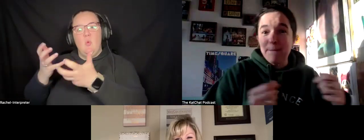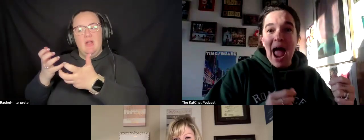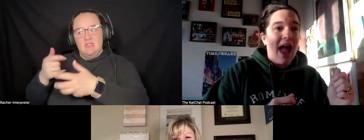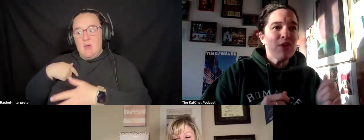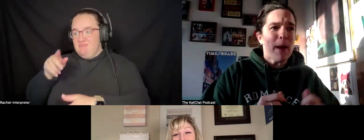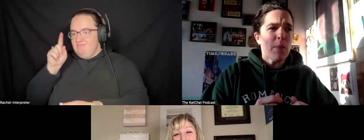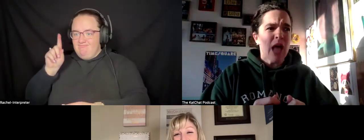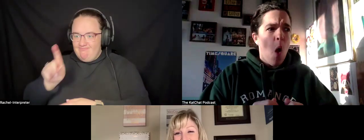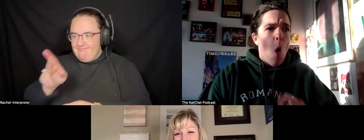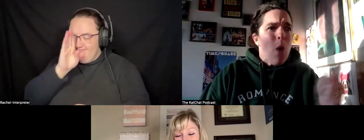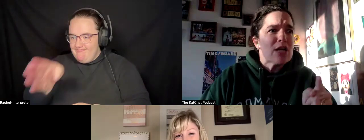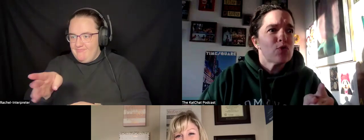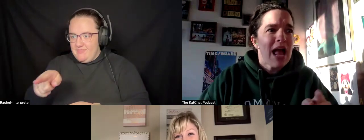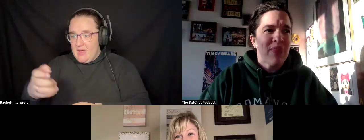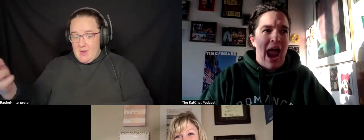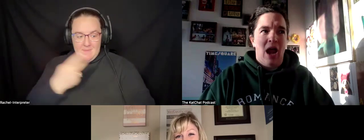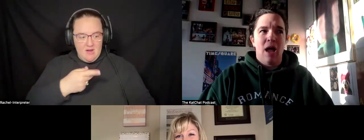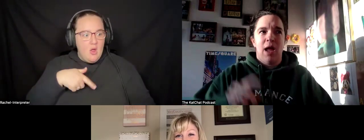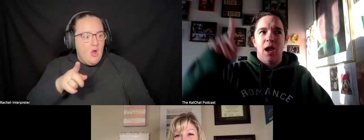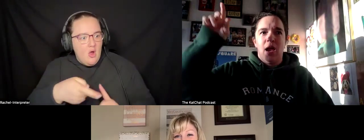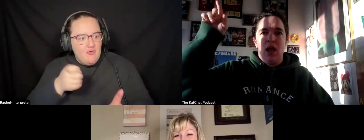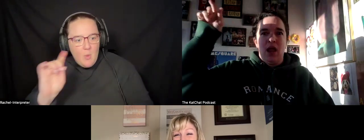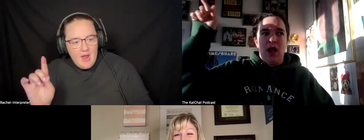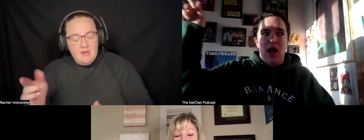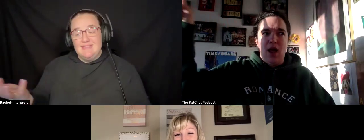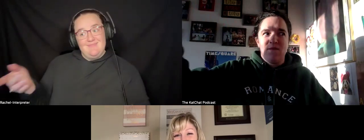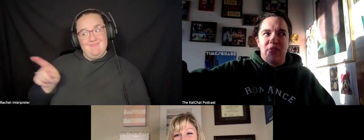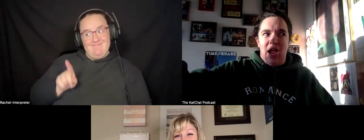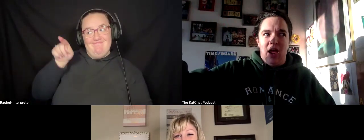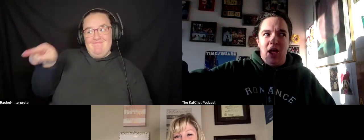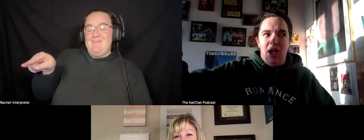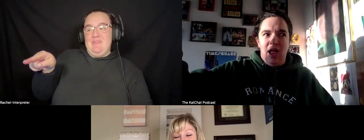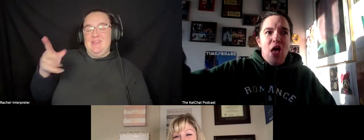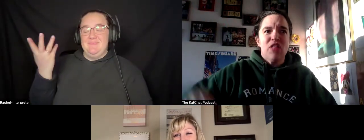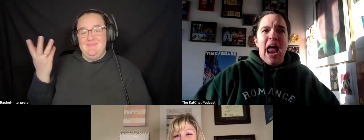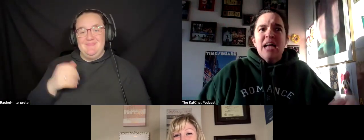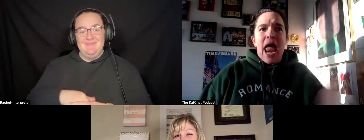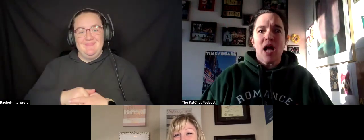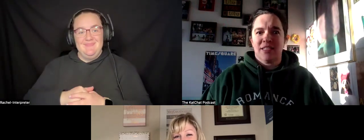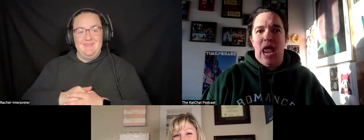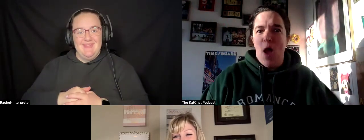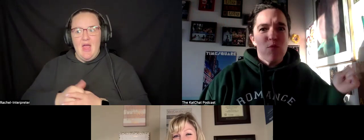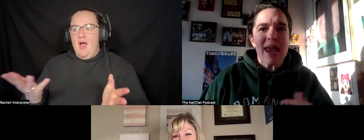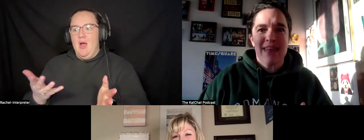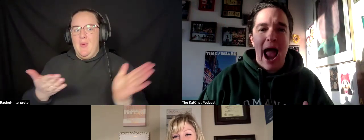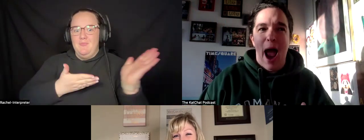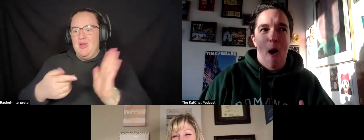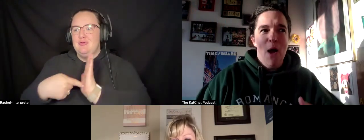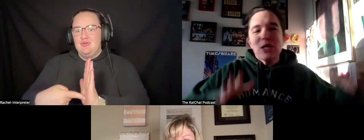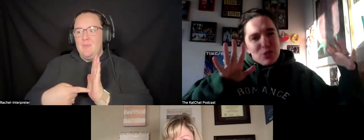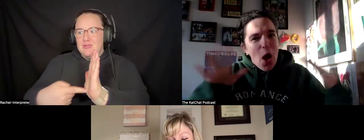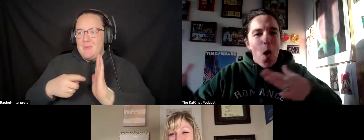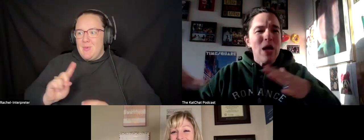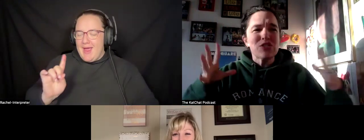I came back. Everybody was like, where did you get that? I'm like, over there. They're like, take us there right